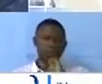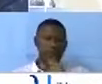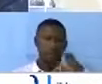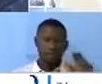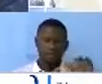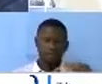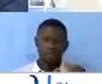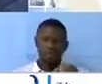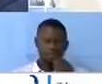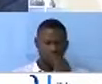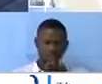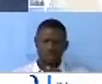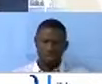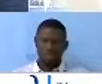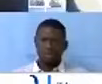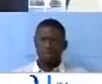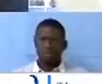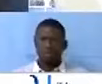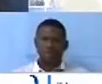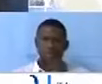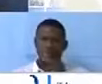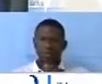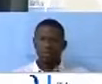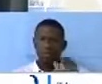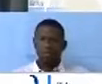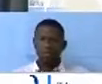Me? You said